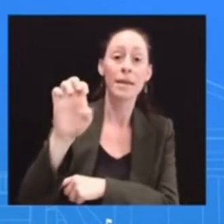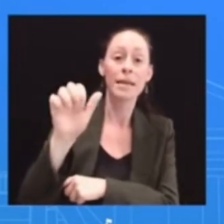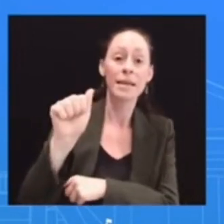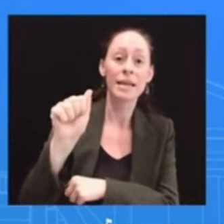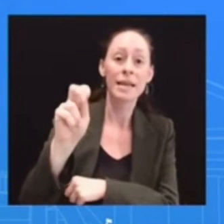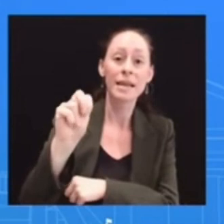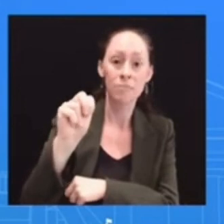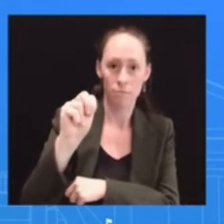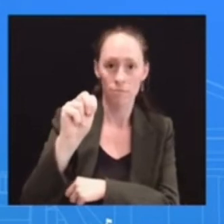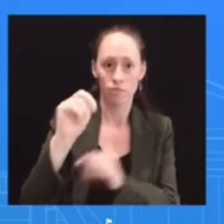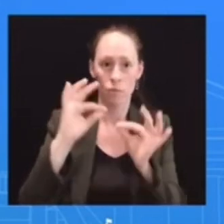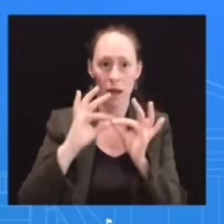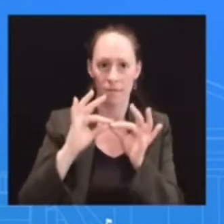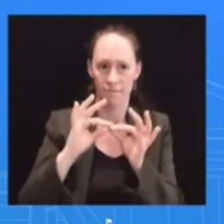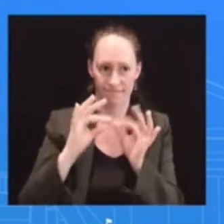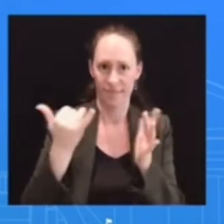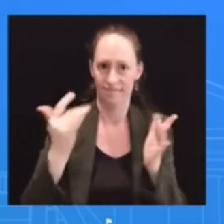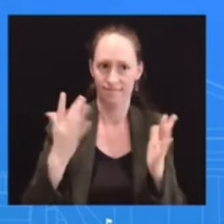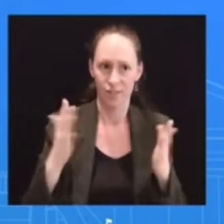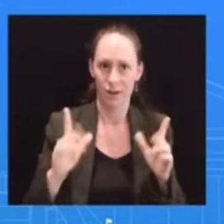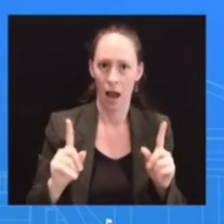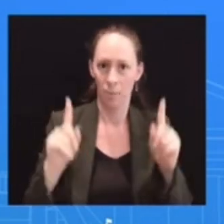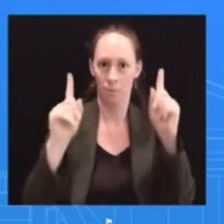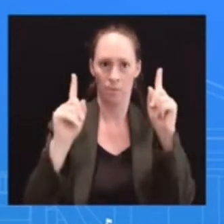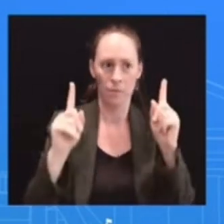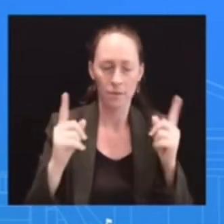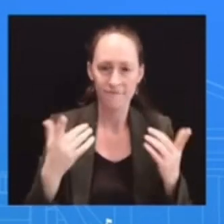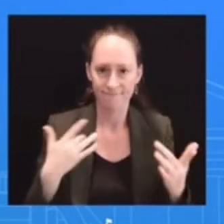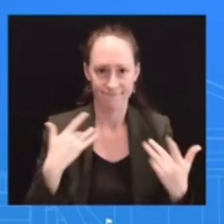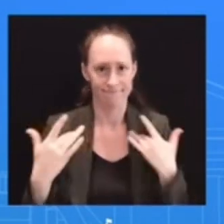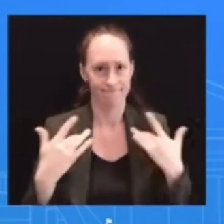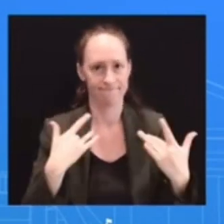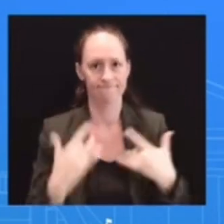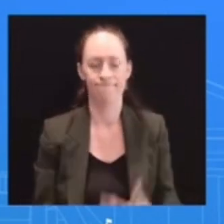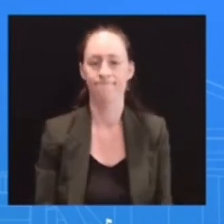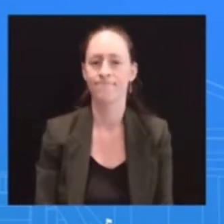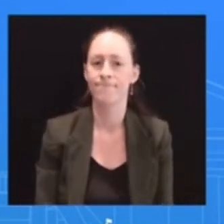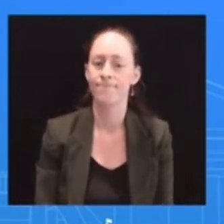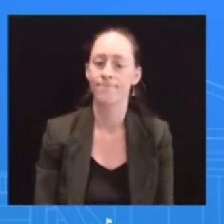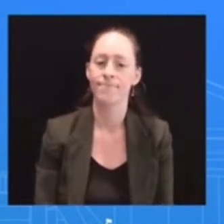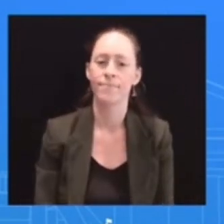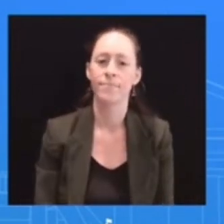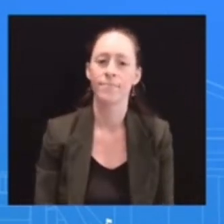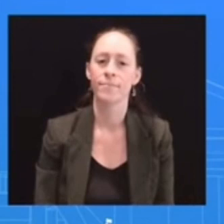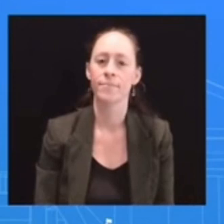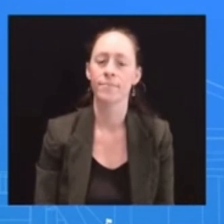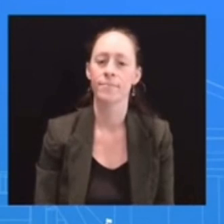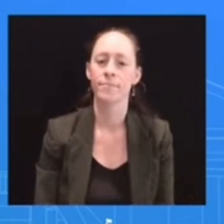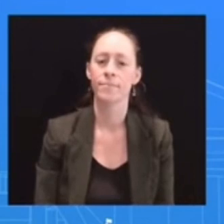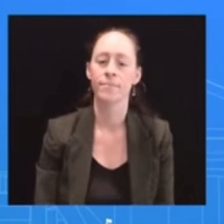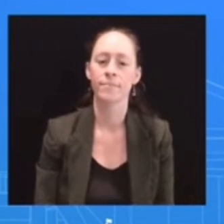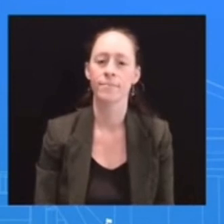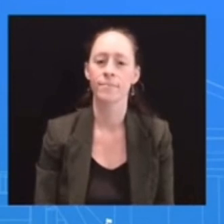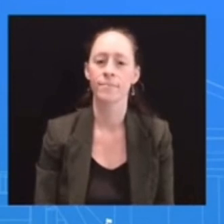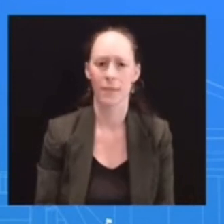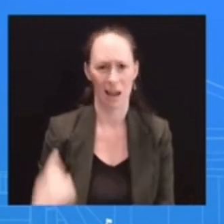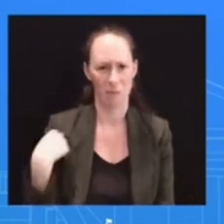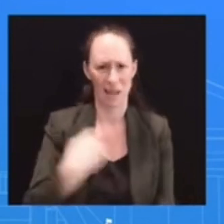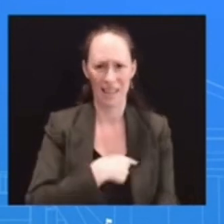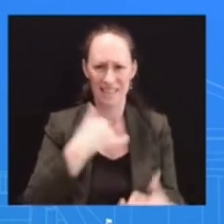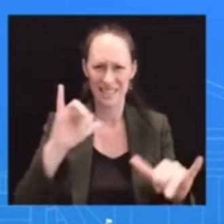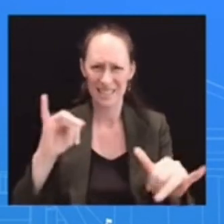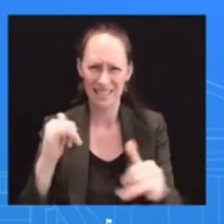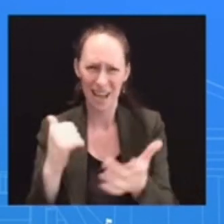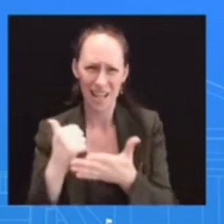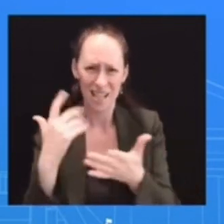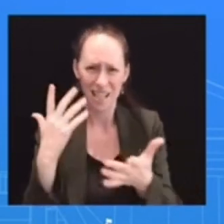will continue to work with other countries to enable both Russian and Ukrainian grain to reach the rest of the world, including by ensuring that our sanctions